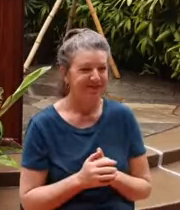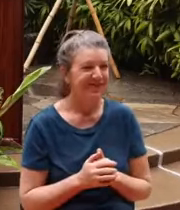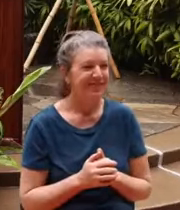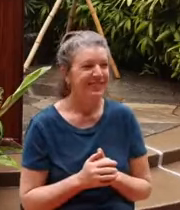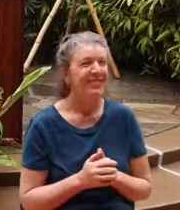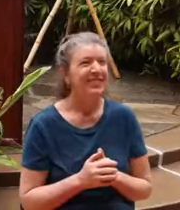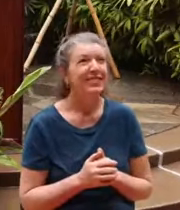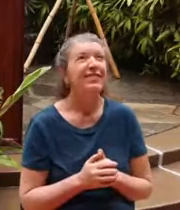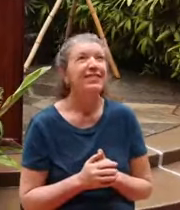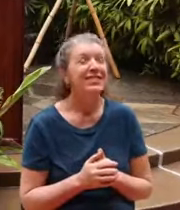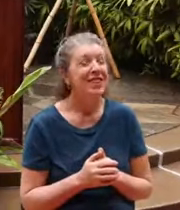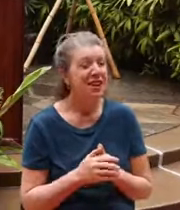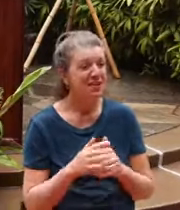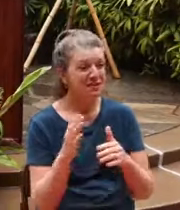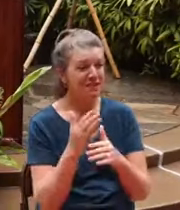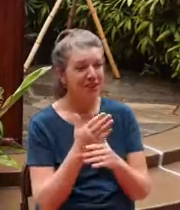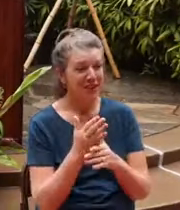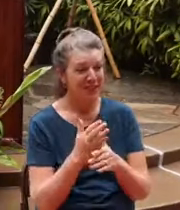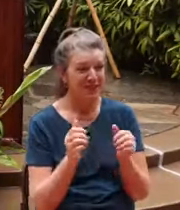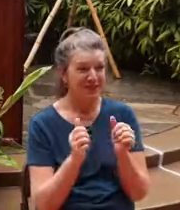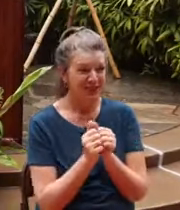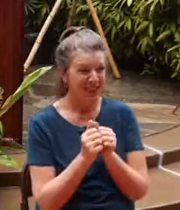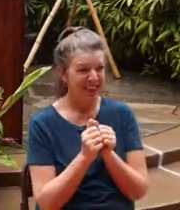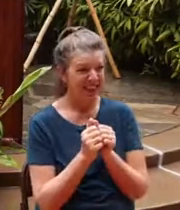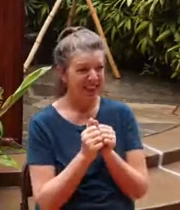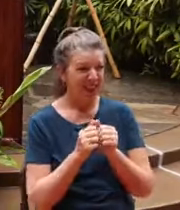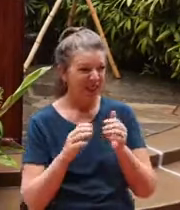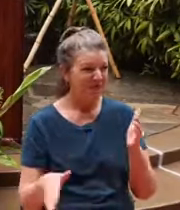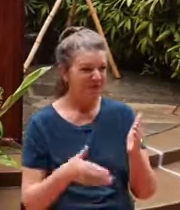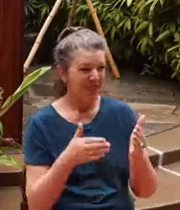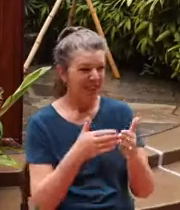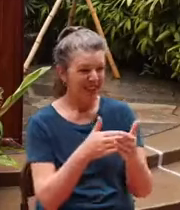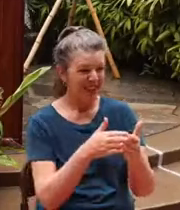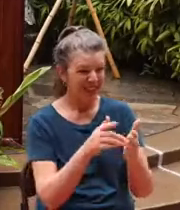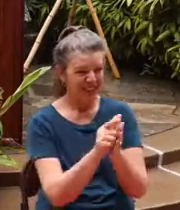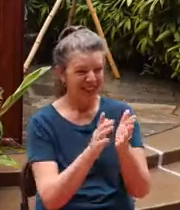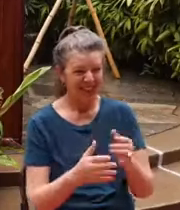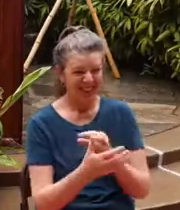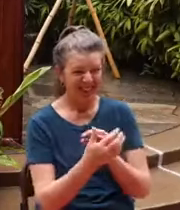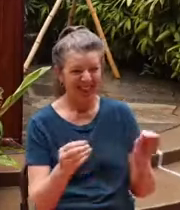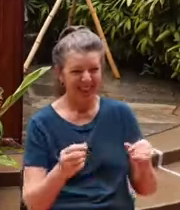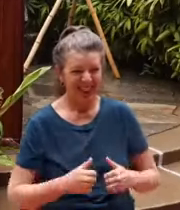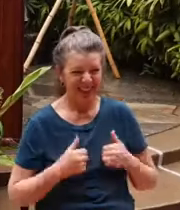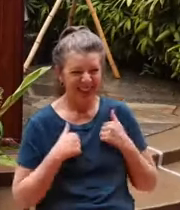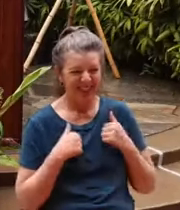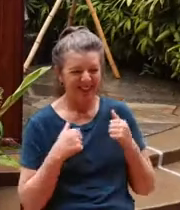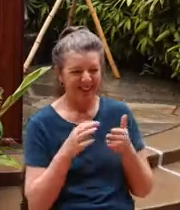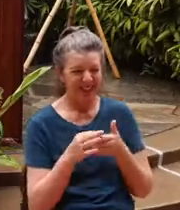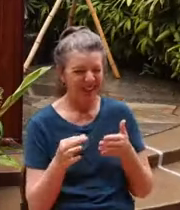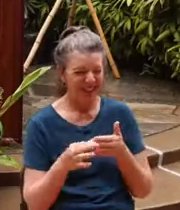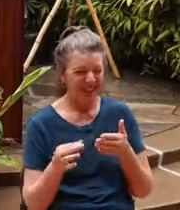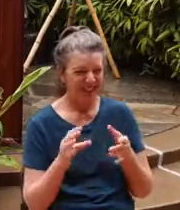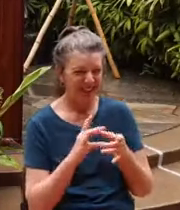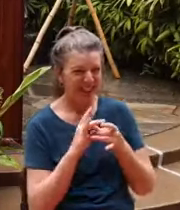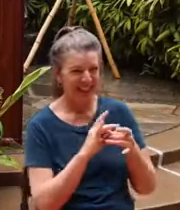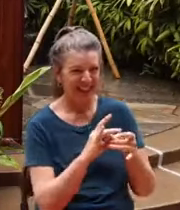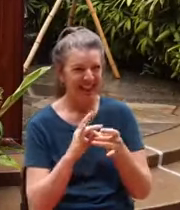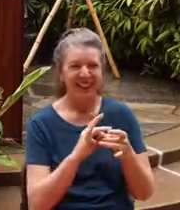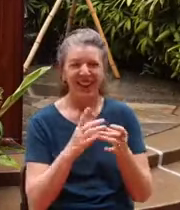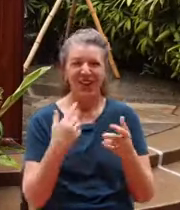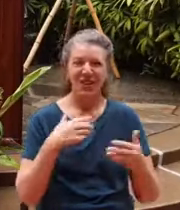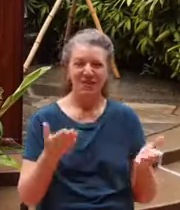In partnership with our prosecuting attorney's office and our Life Choices coordinator, we are proposing